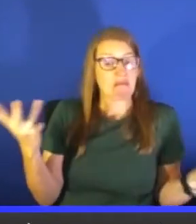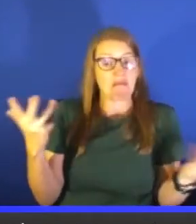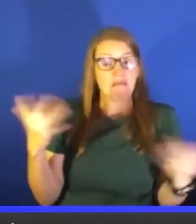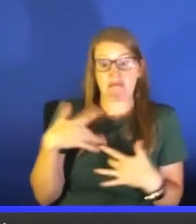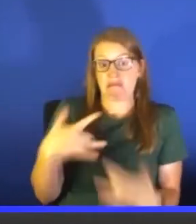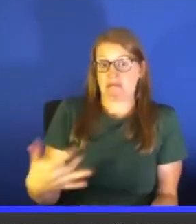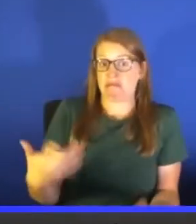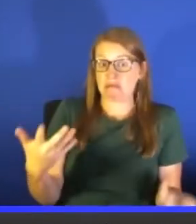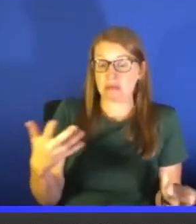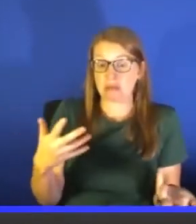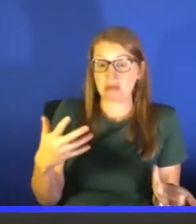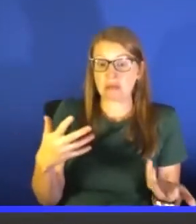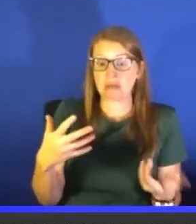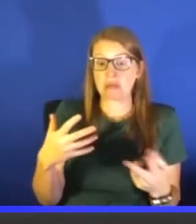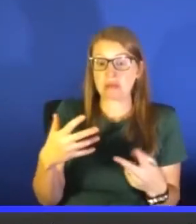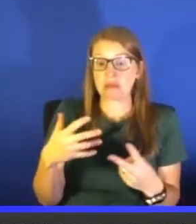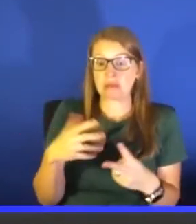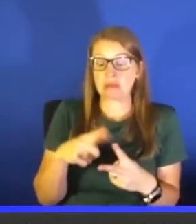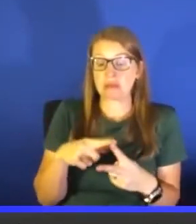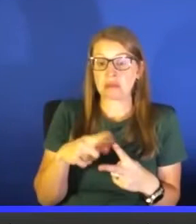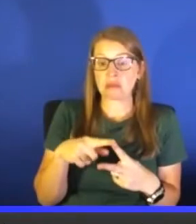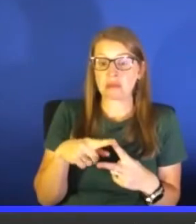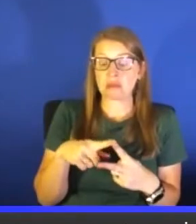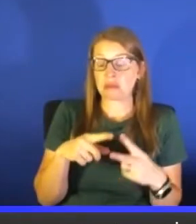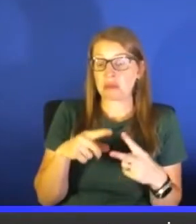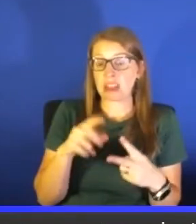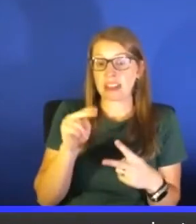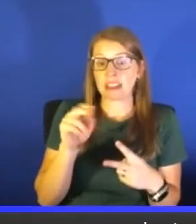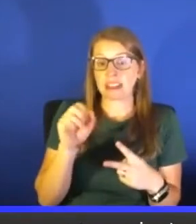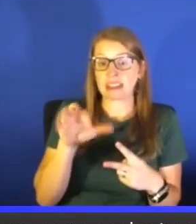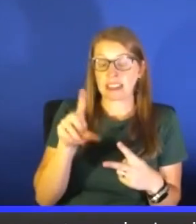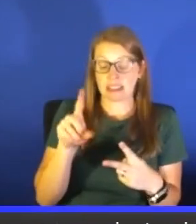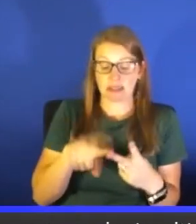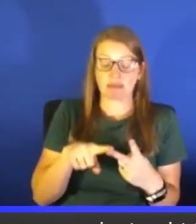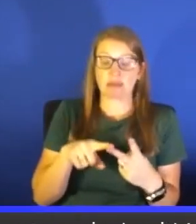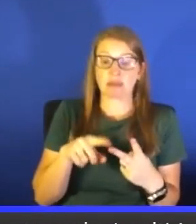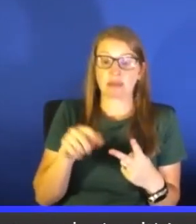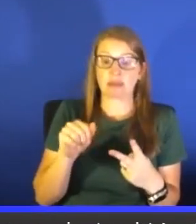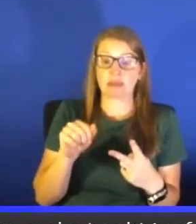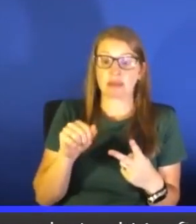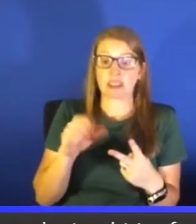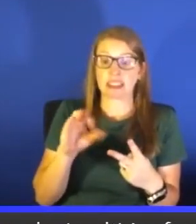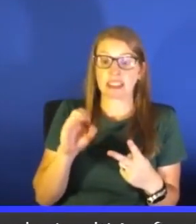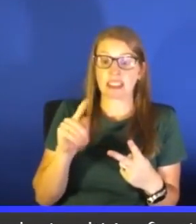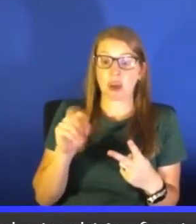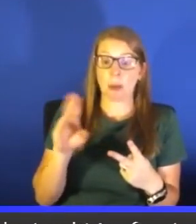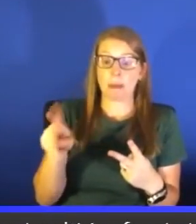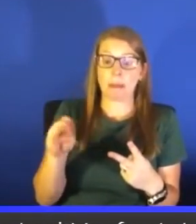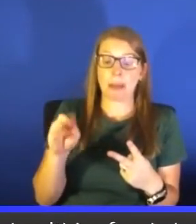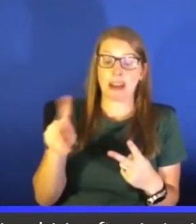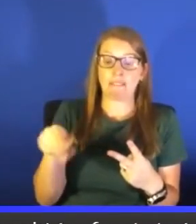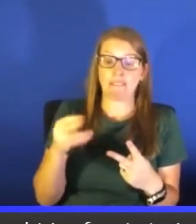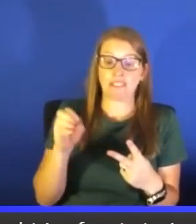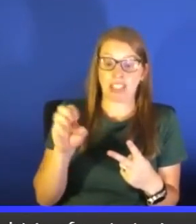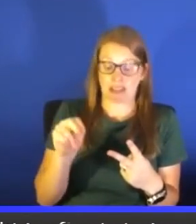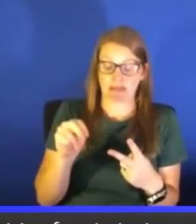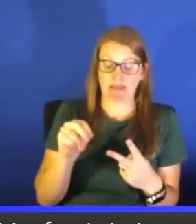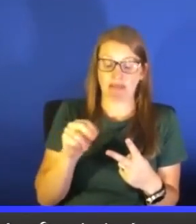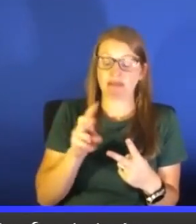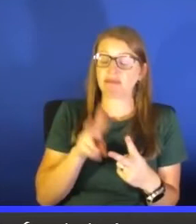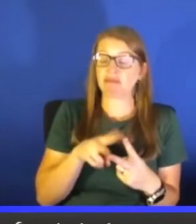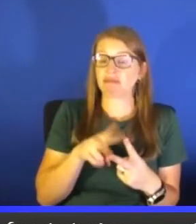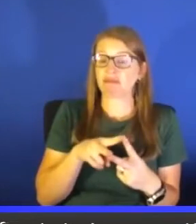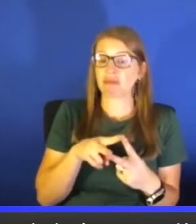or acetaminophen are usually perfectly safe. It's when a lot of patients either use them in excess or have other health conditions that put them at risk